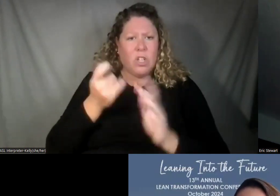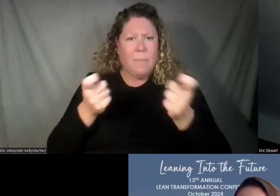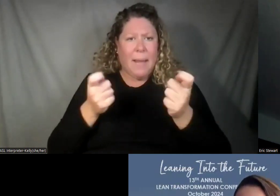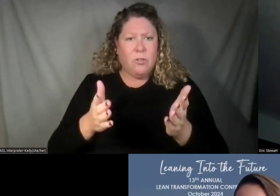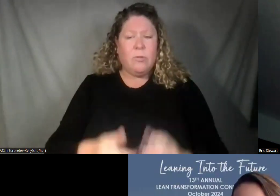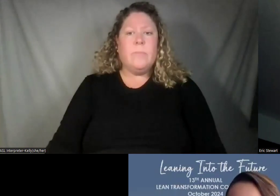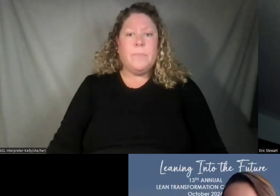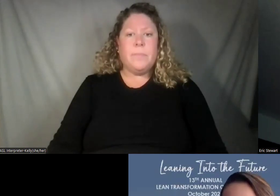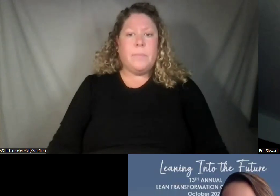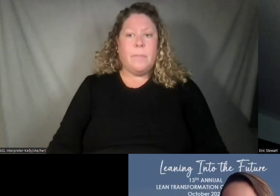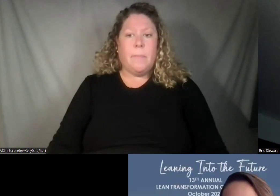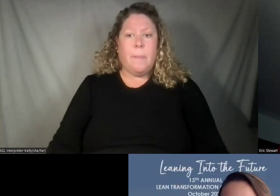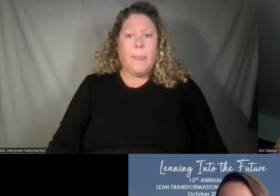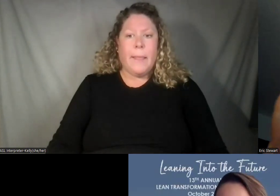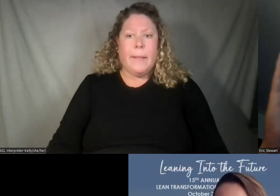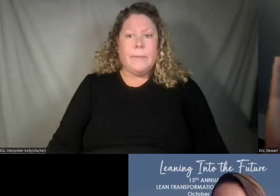The